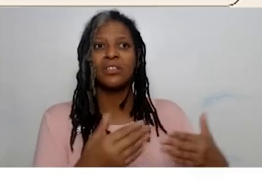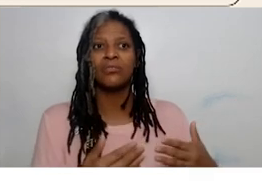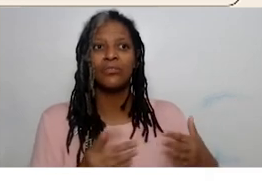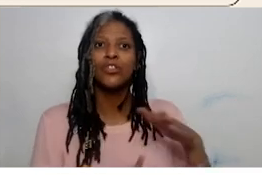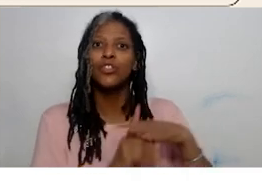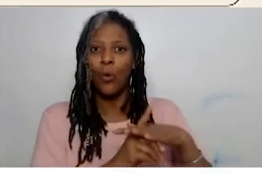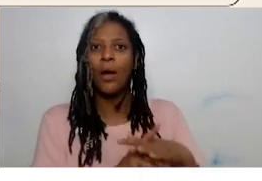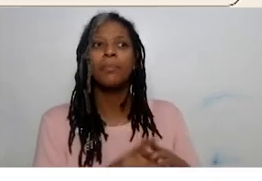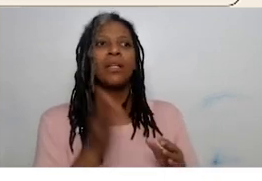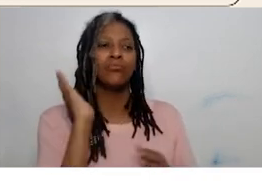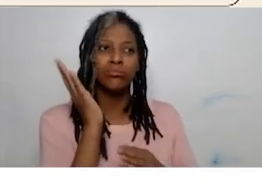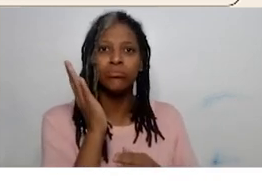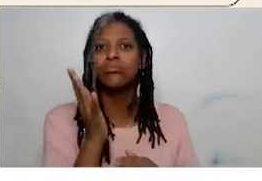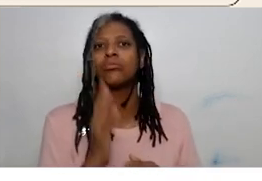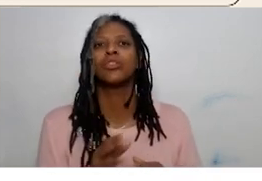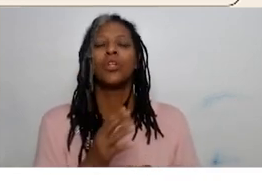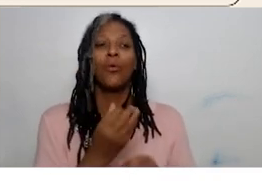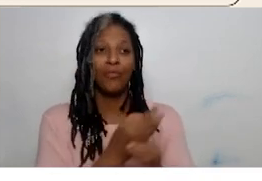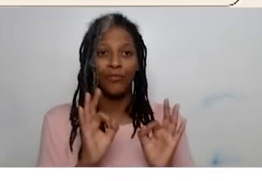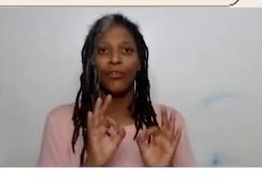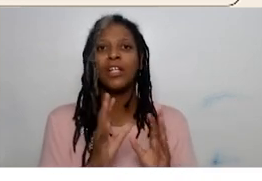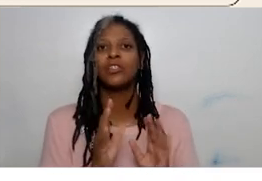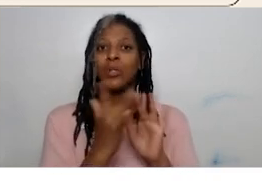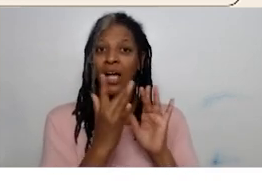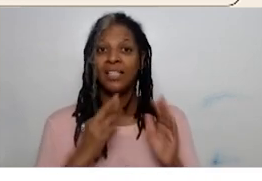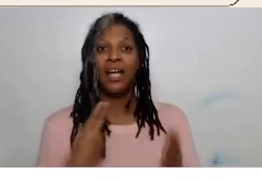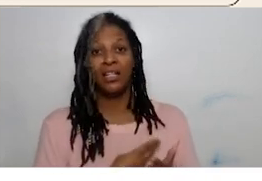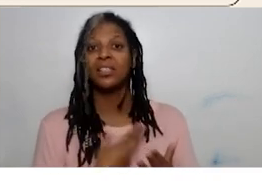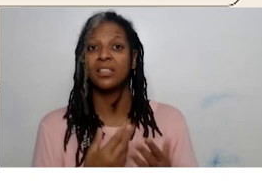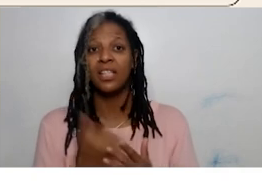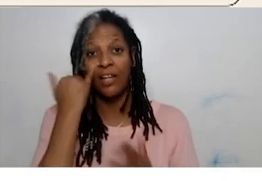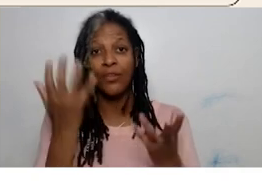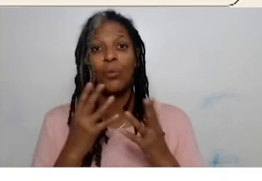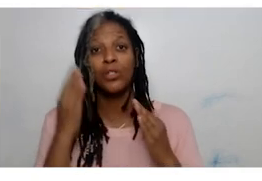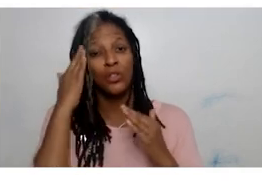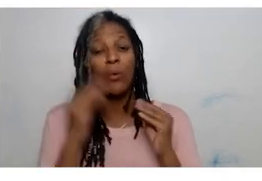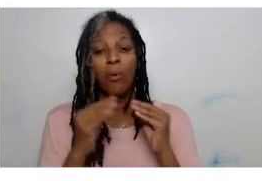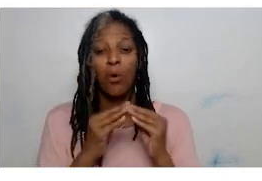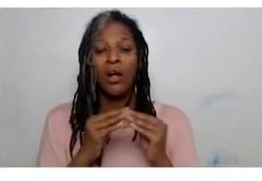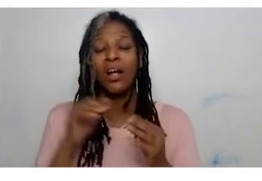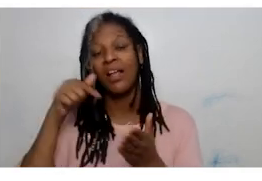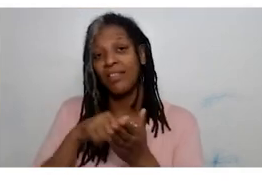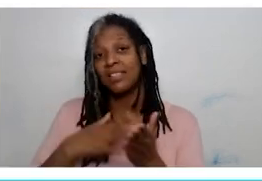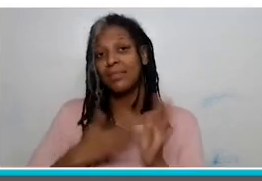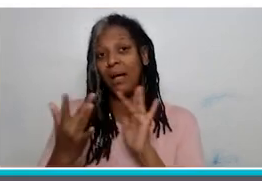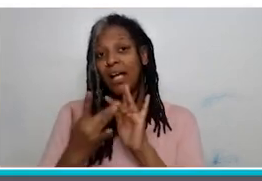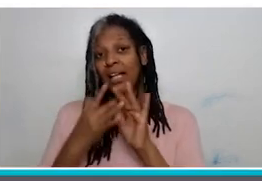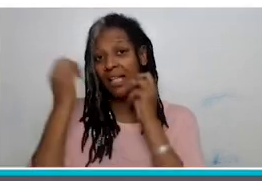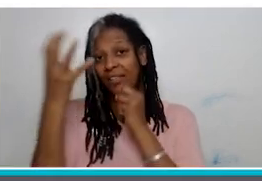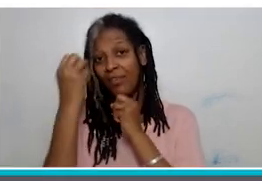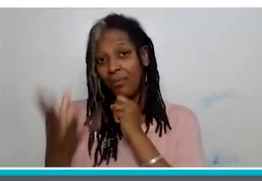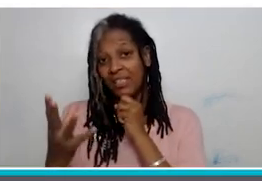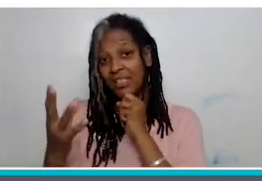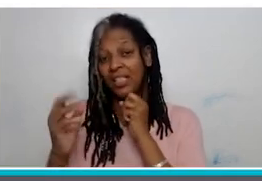provider. So feel free to reach out if you would like to learn more about our directory. This is my contact information. I am going to put